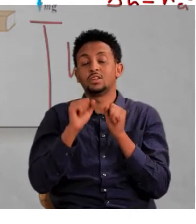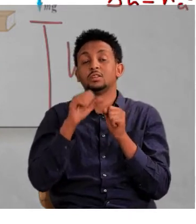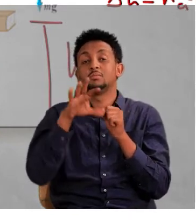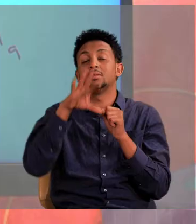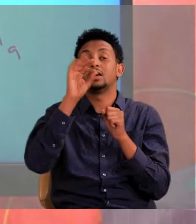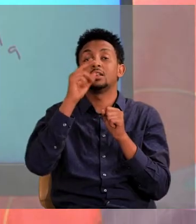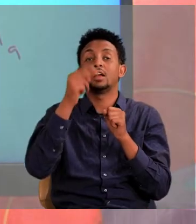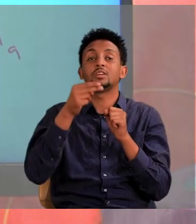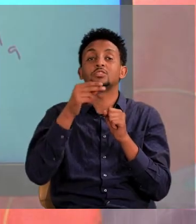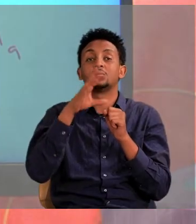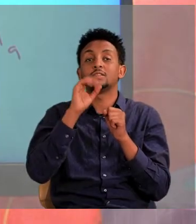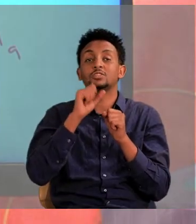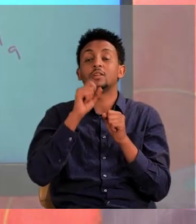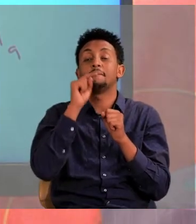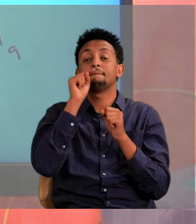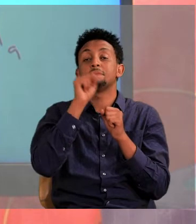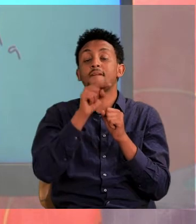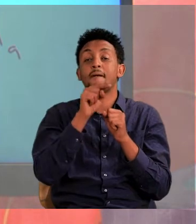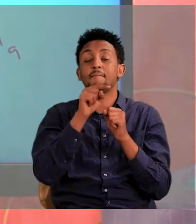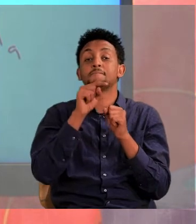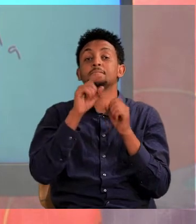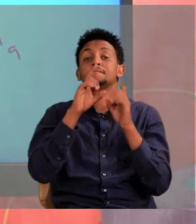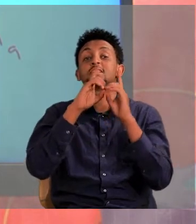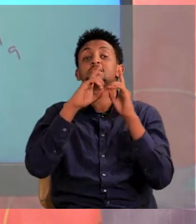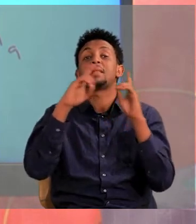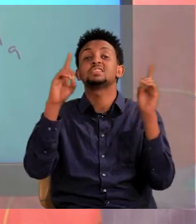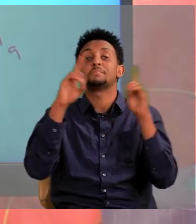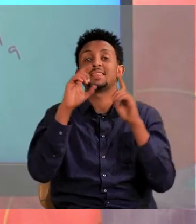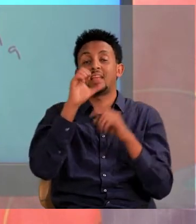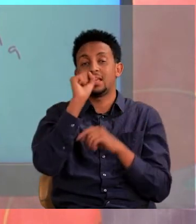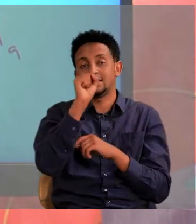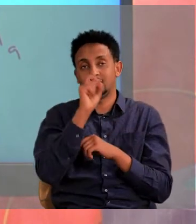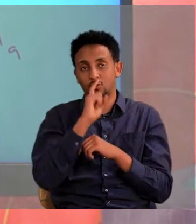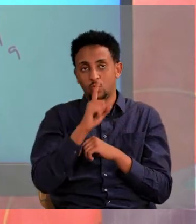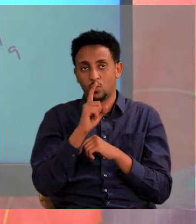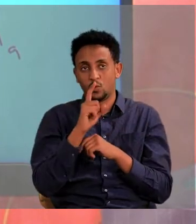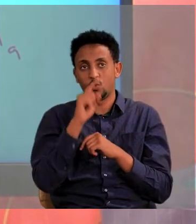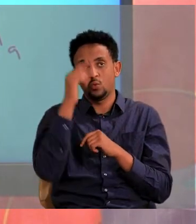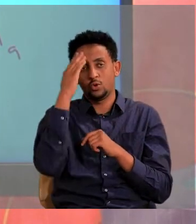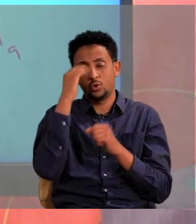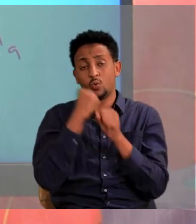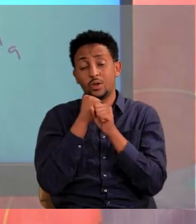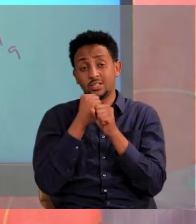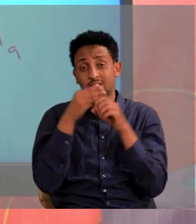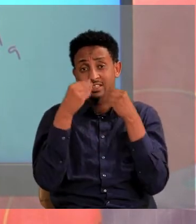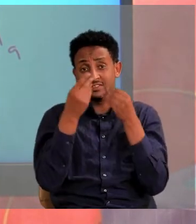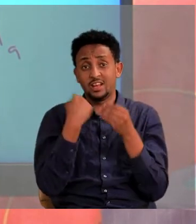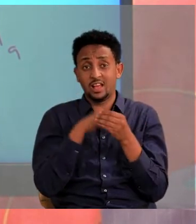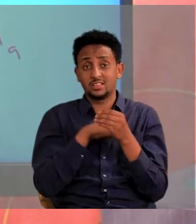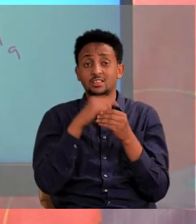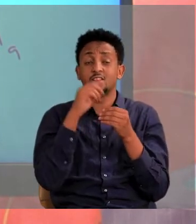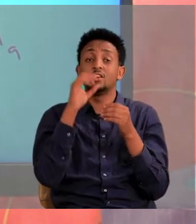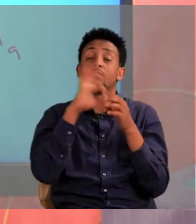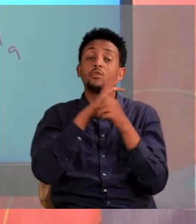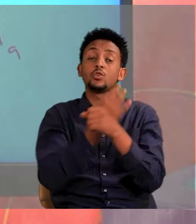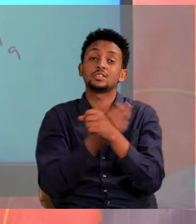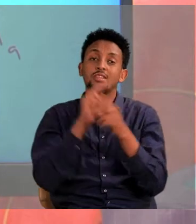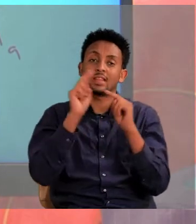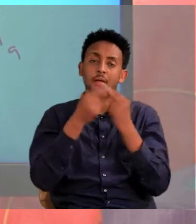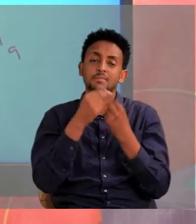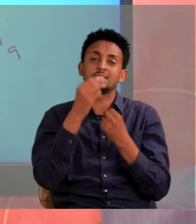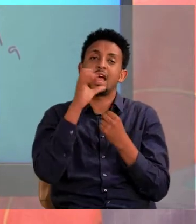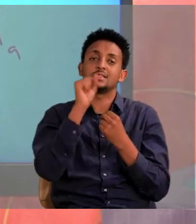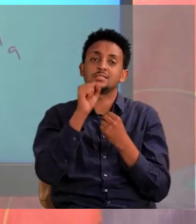that h. So this is the displacement s. And we know that work can be given as force times displacement. Force